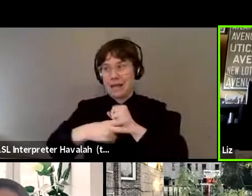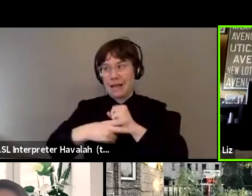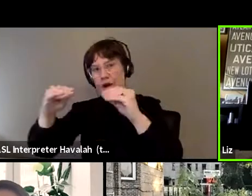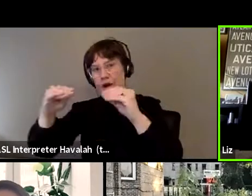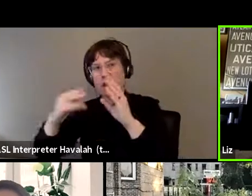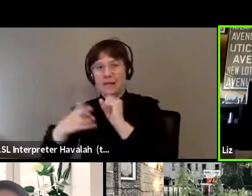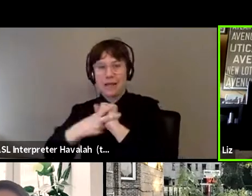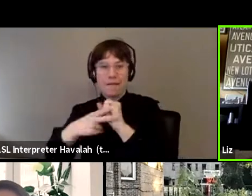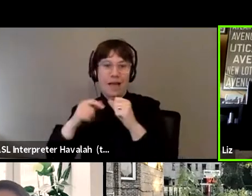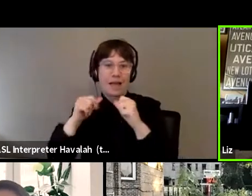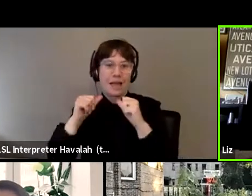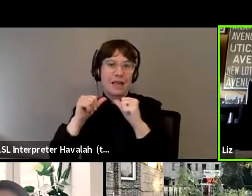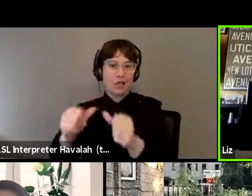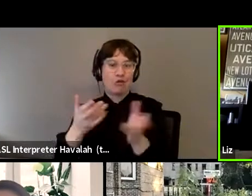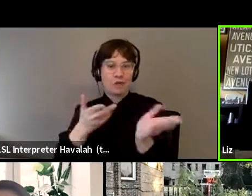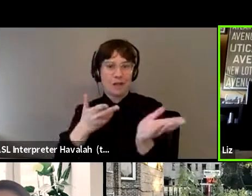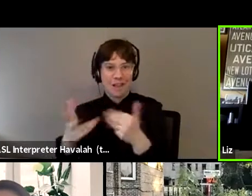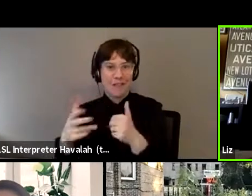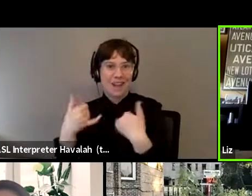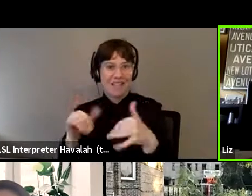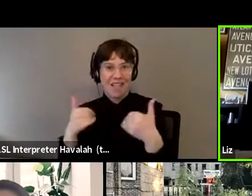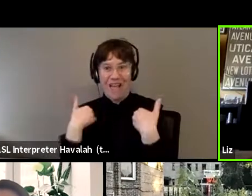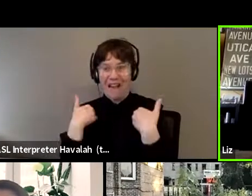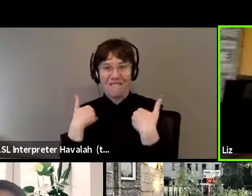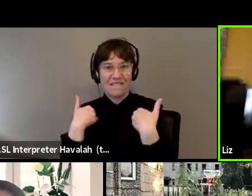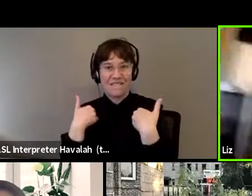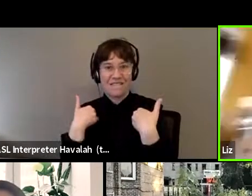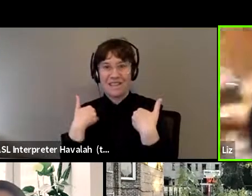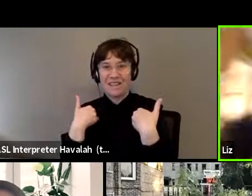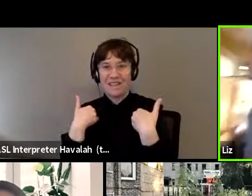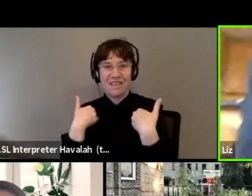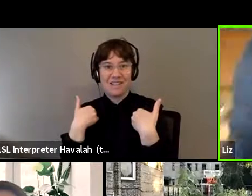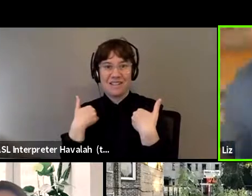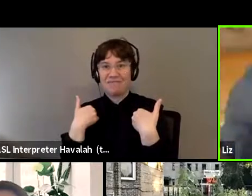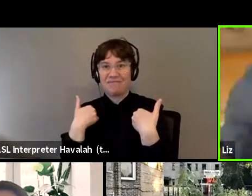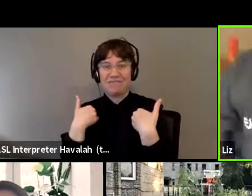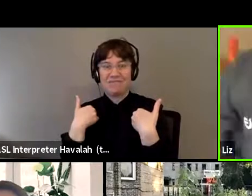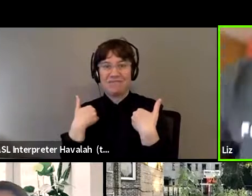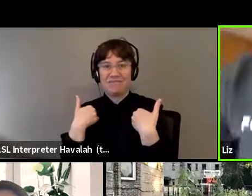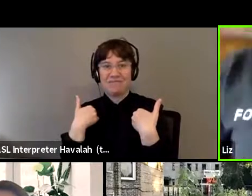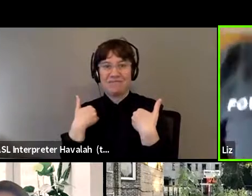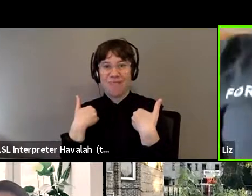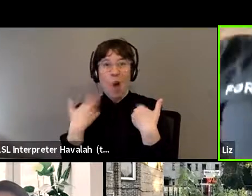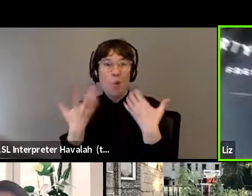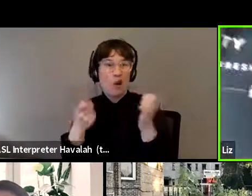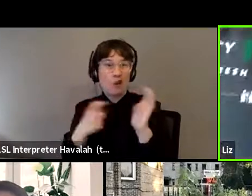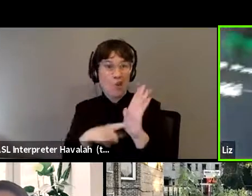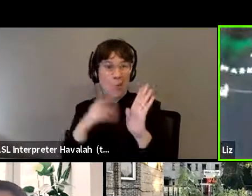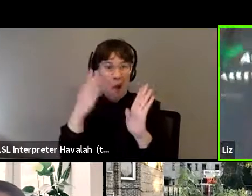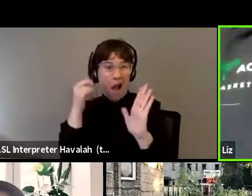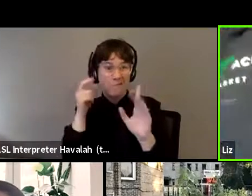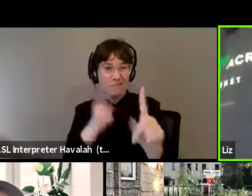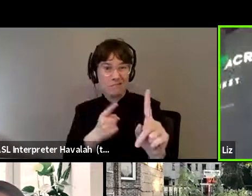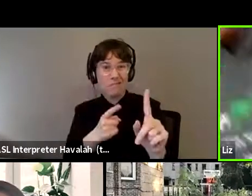continue to deliver it. I still have them in here. I haven't even gotten rid of them. So I just wanted to show you that to show